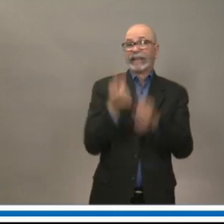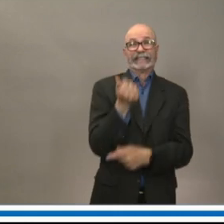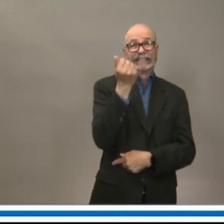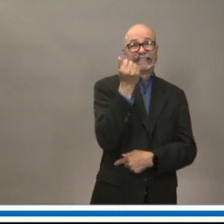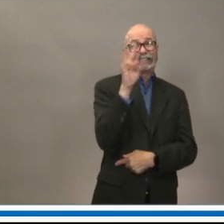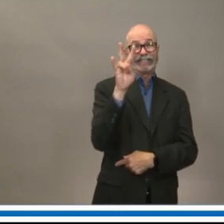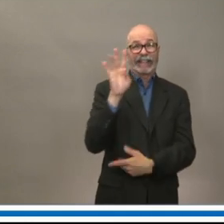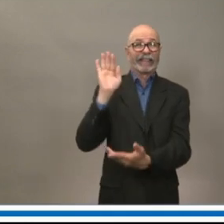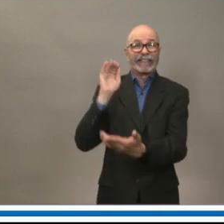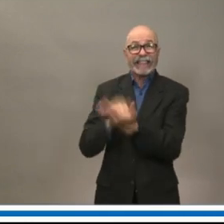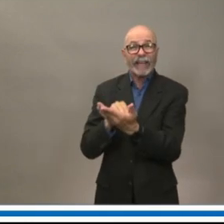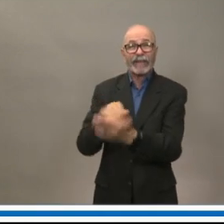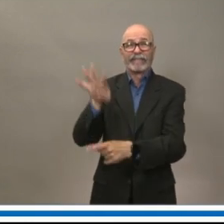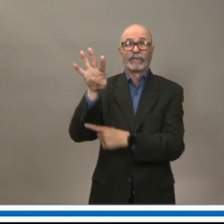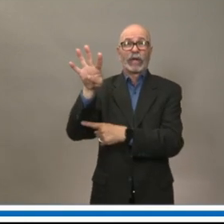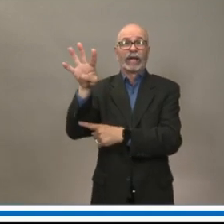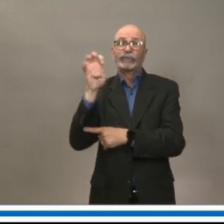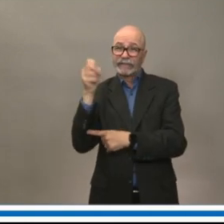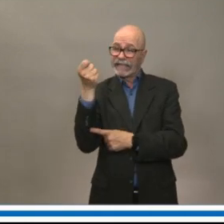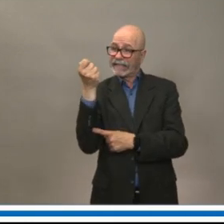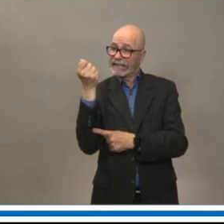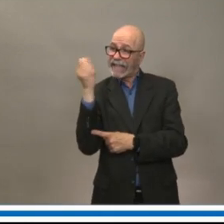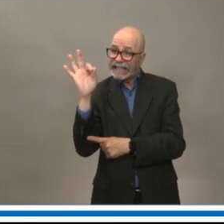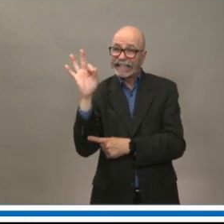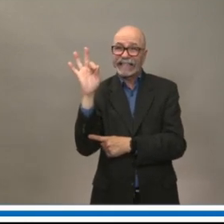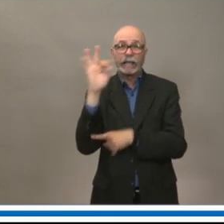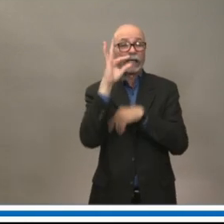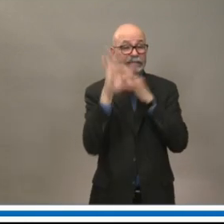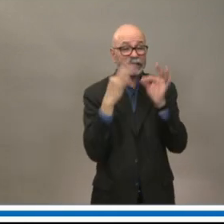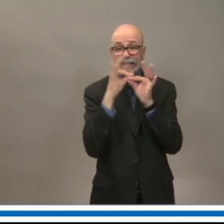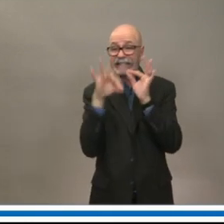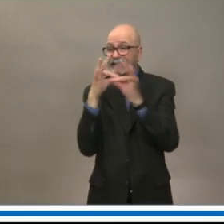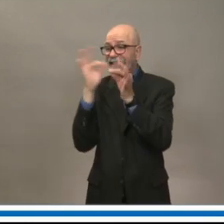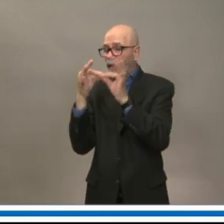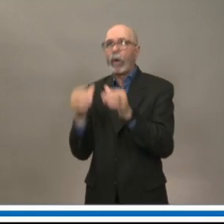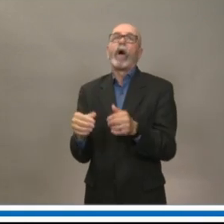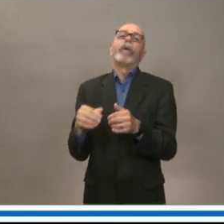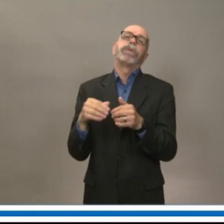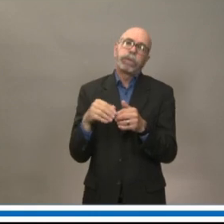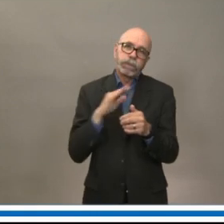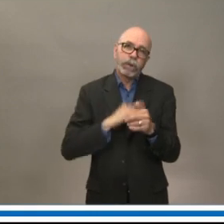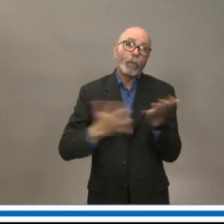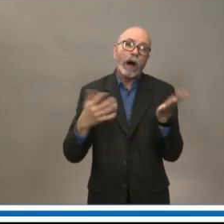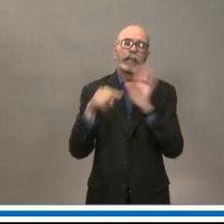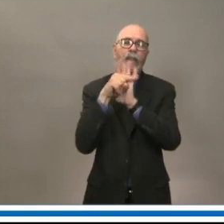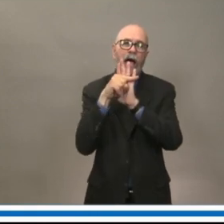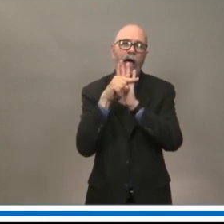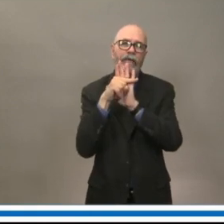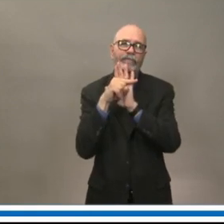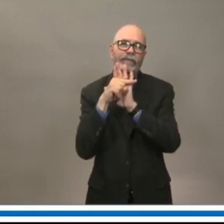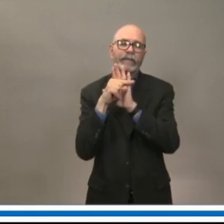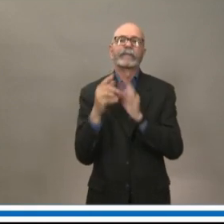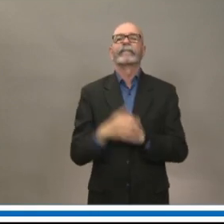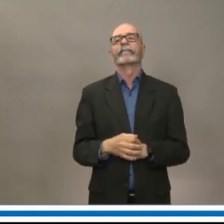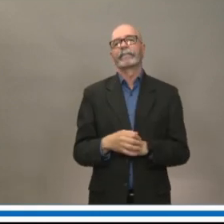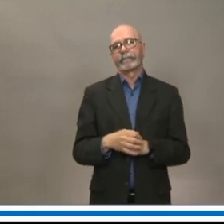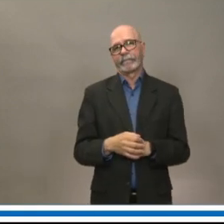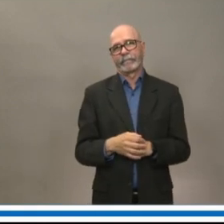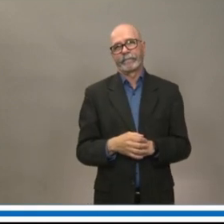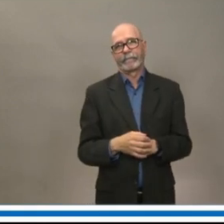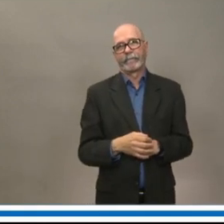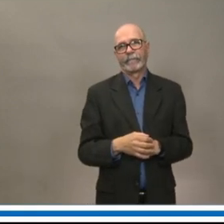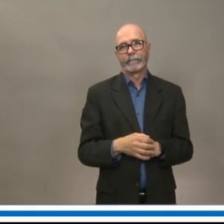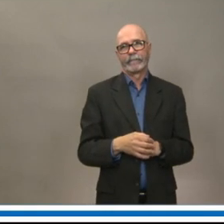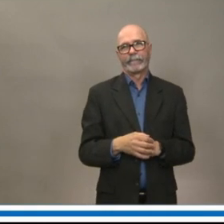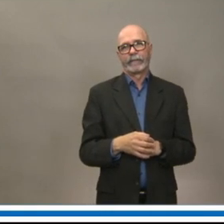17,419 Nova Scotians who have been tested, but with negative results. So as I've said in previous briefings,